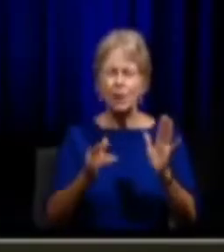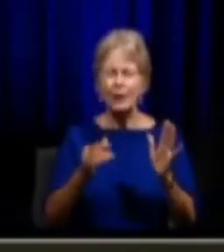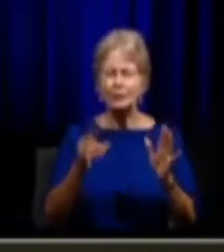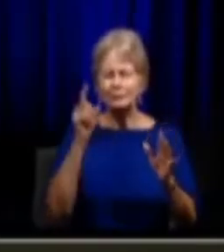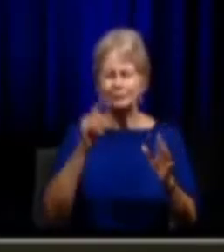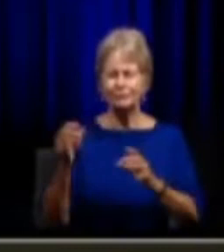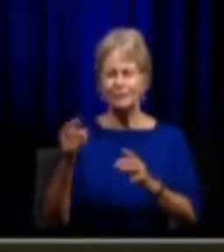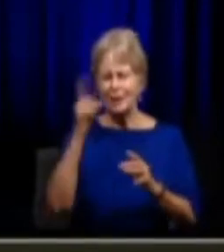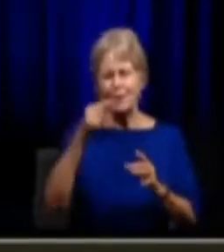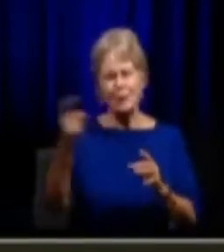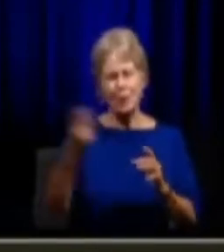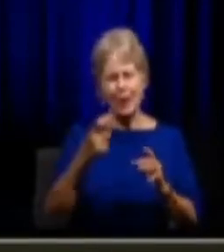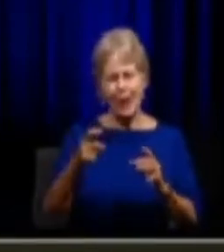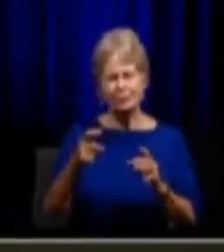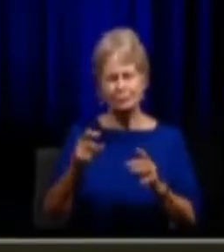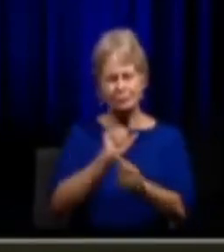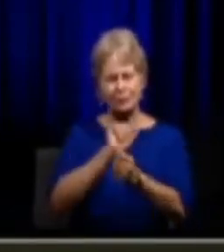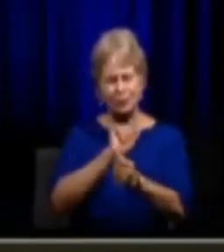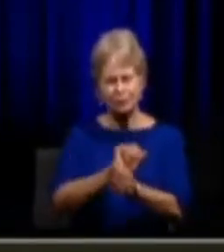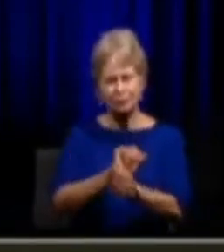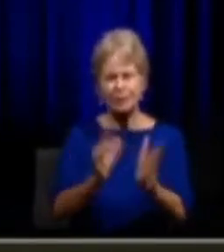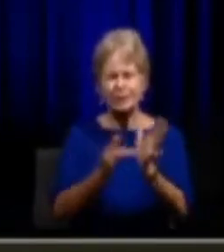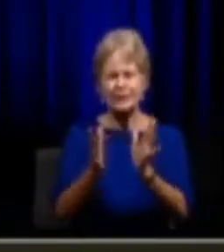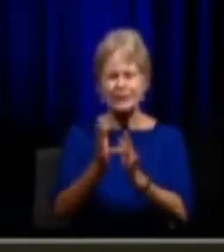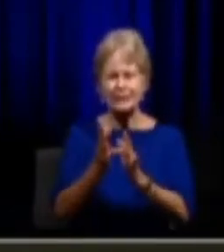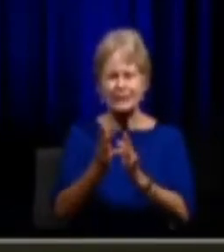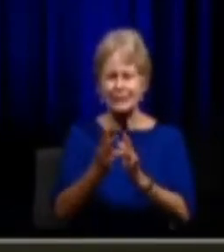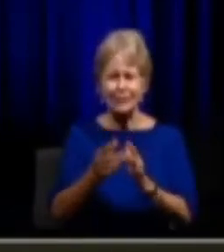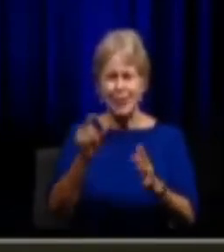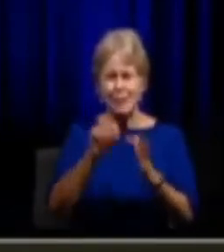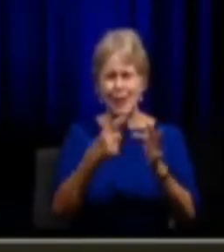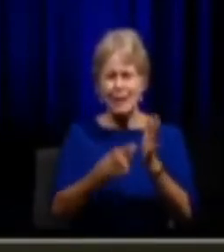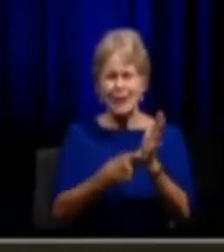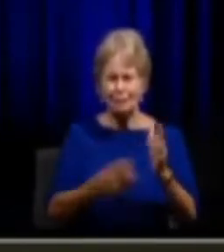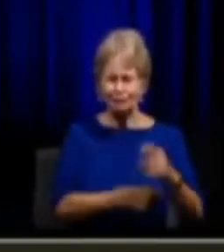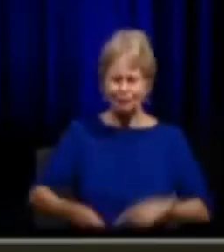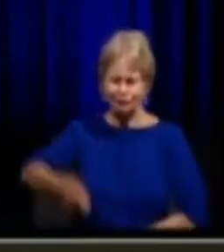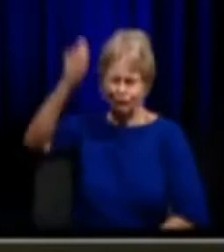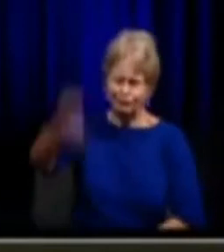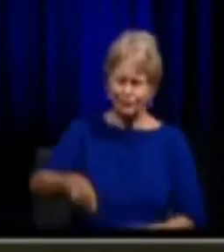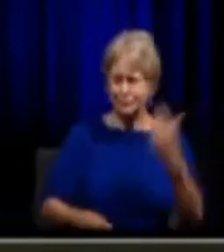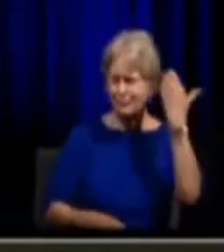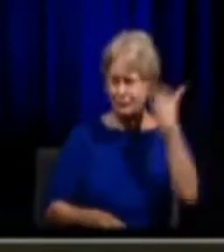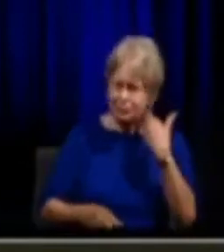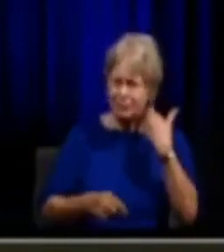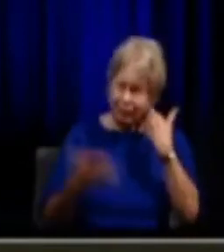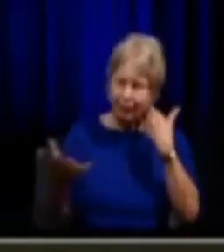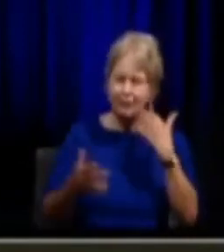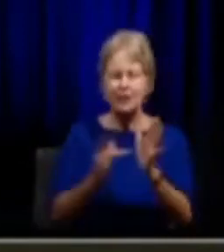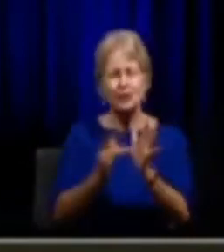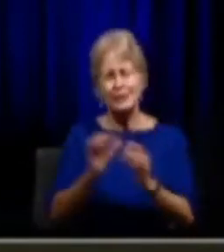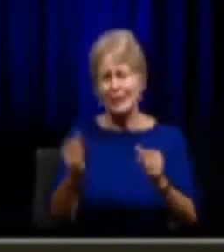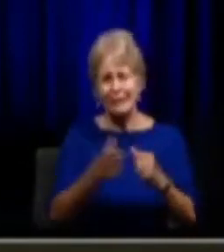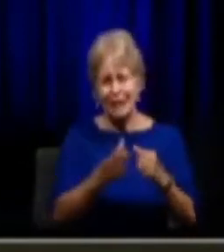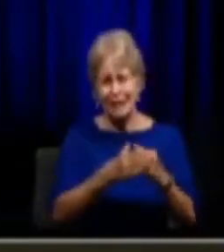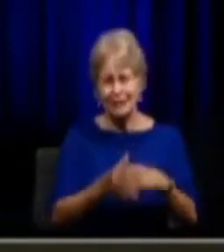ear, right before his death. I want to fix this mistake that Peter made. Peter also denied Jesus, that he knew Jesus, at a really